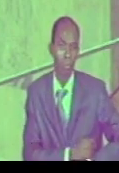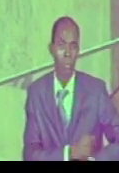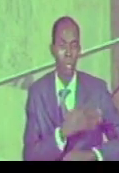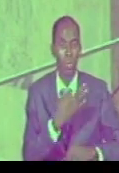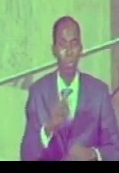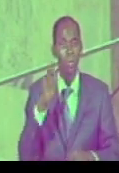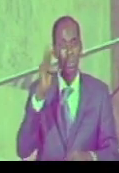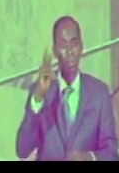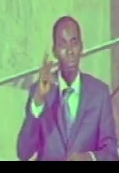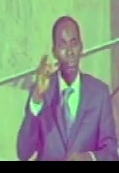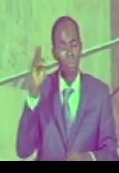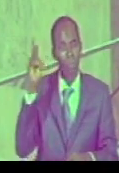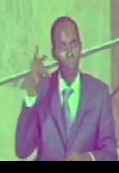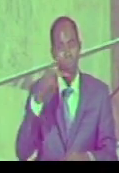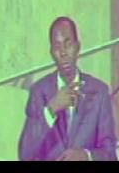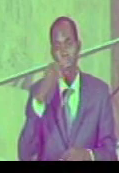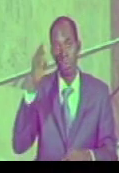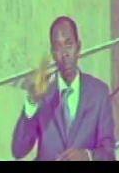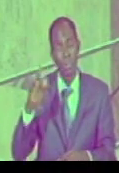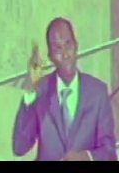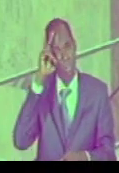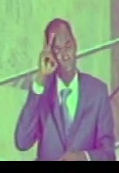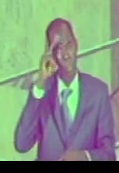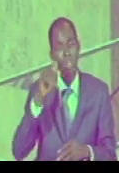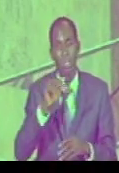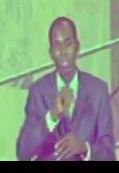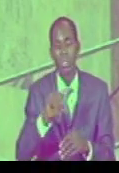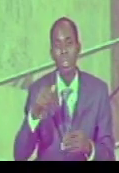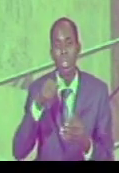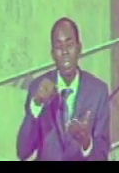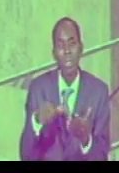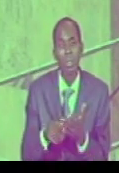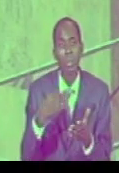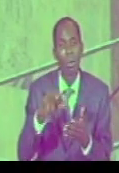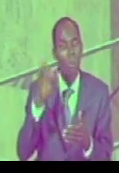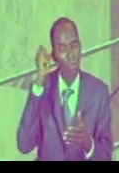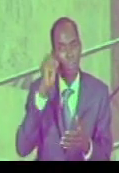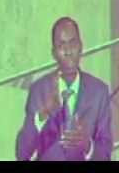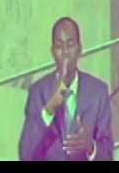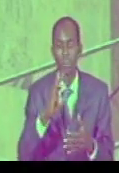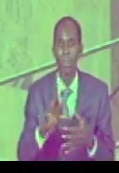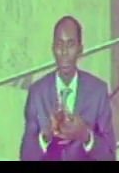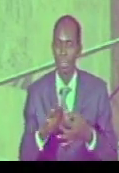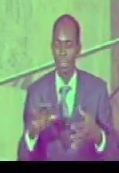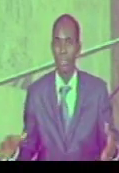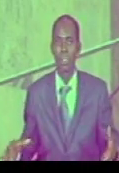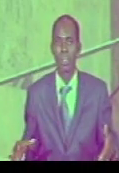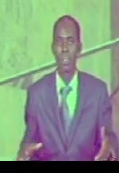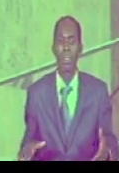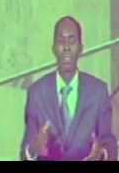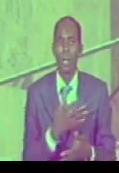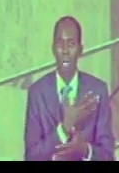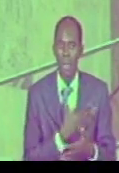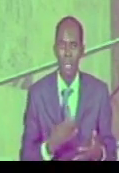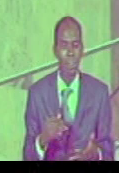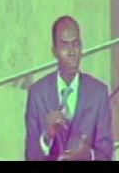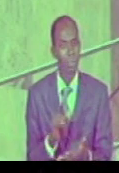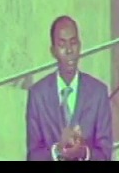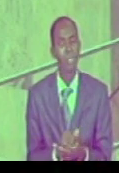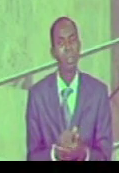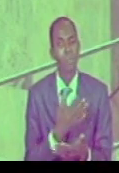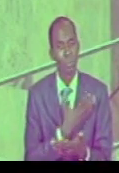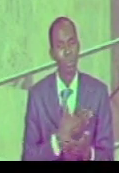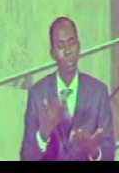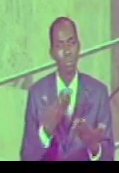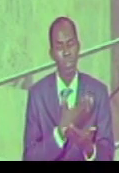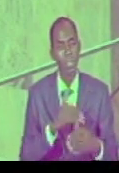me make connection. We came for divine connection and I'm being disconnected to make a connect with the GS. So